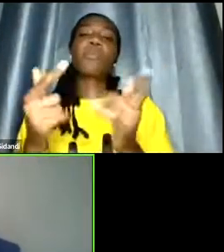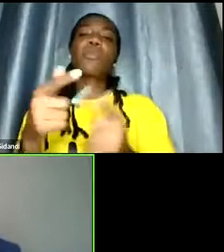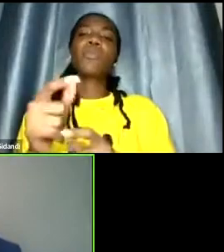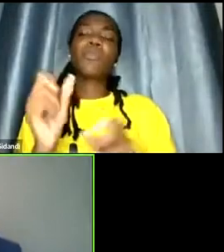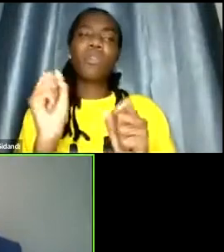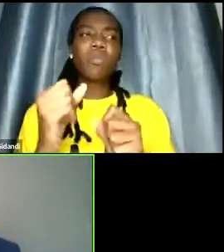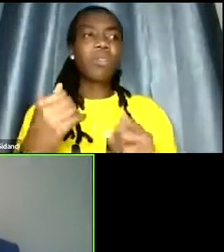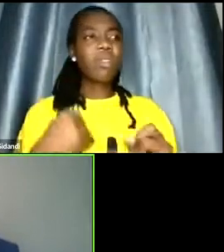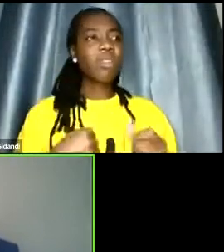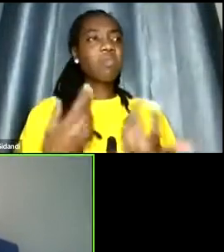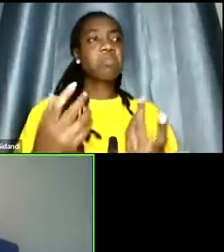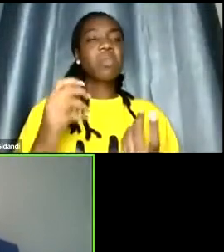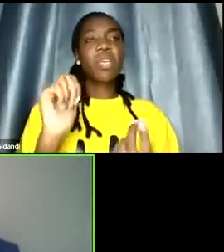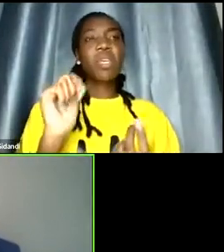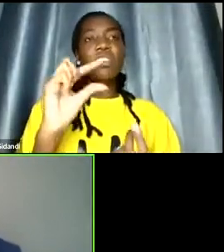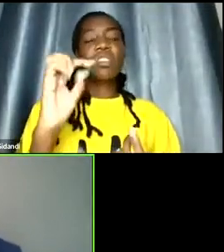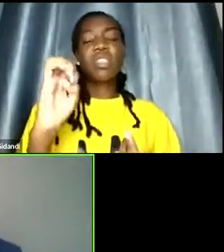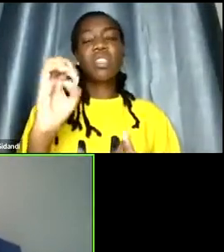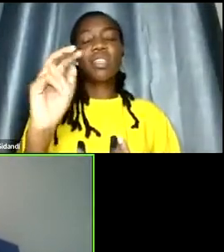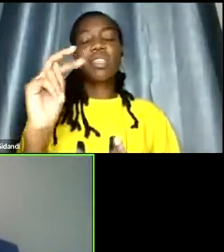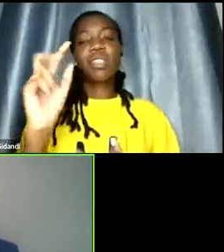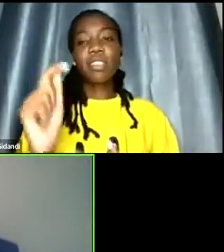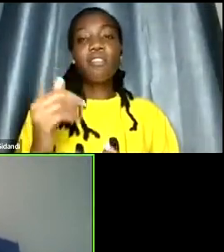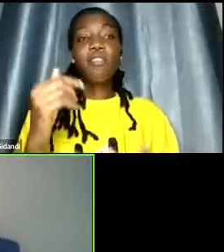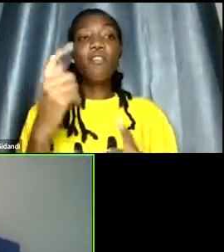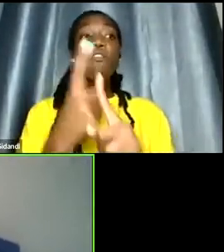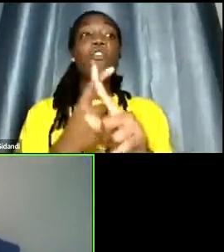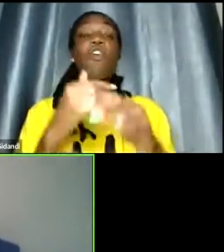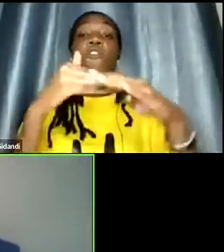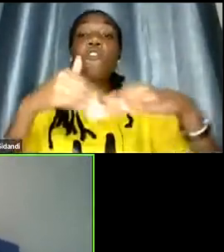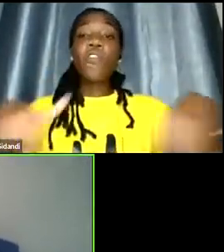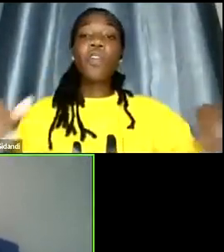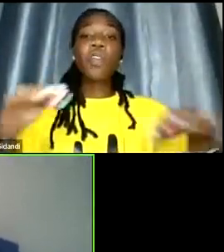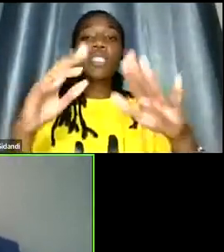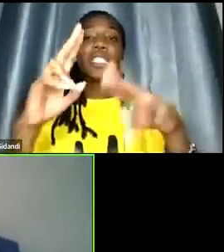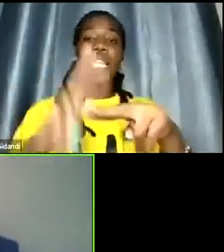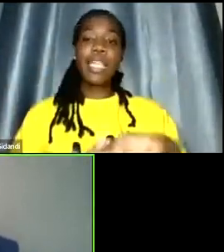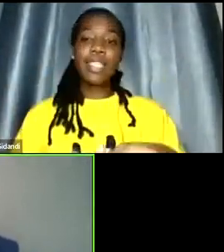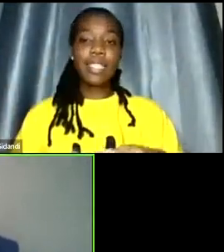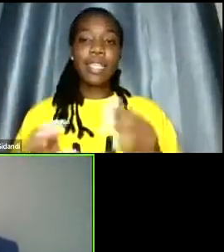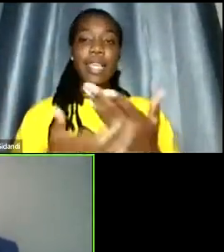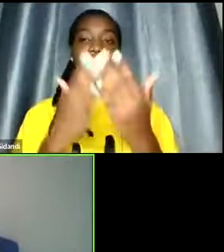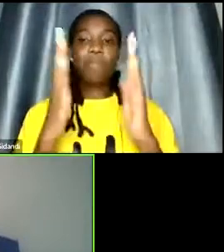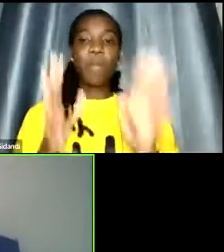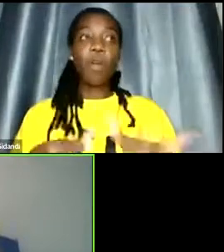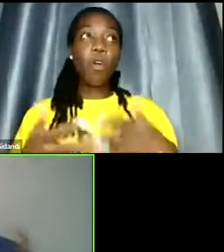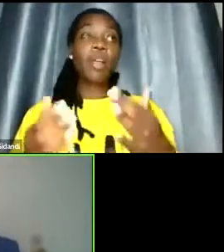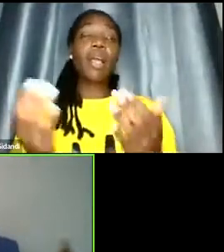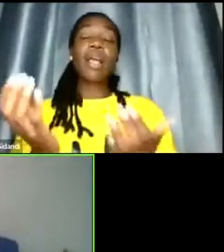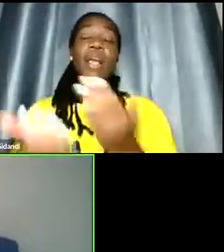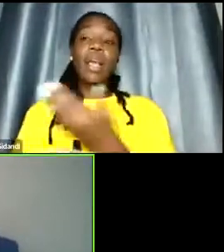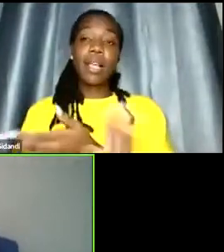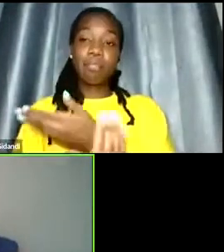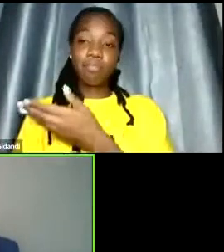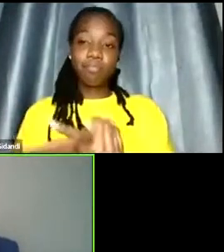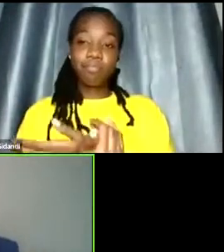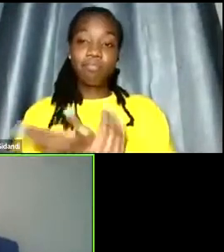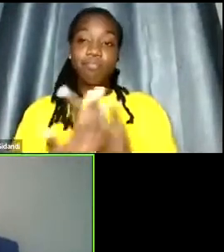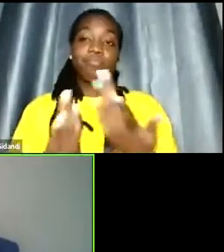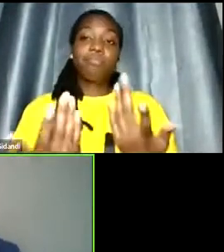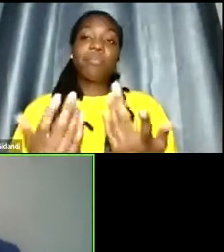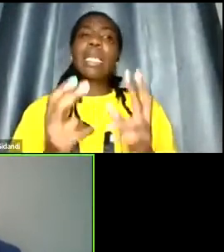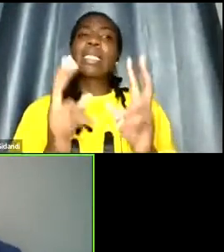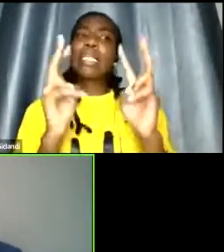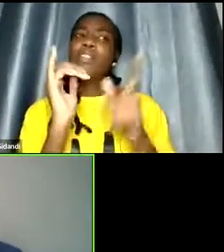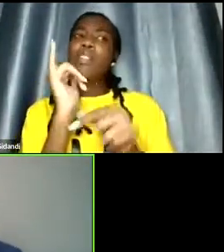have front desk officers or front desk assistants or customer service agents or customer service representatives. All these titles mean nothing except